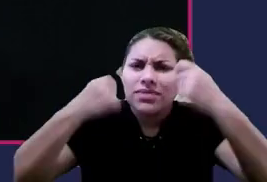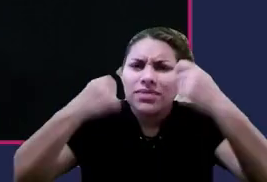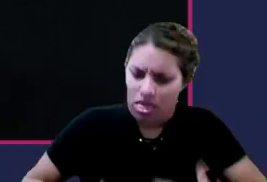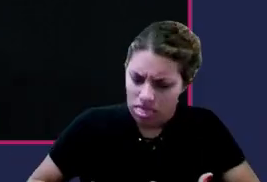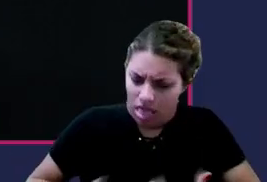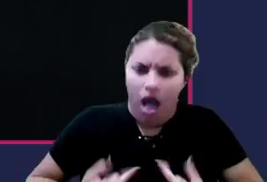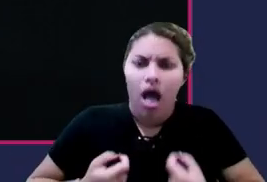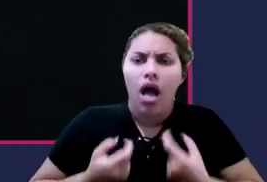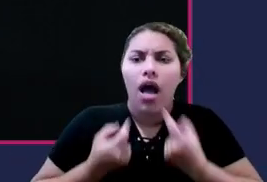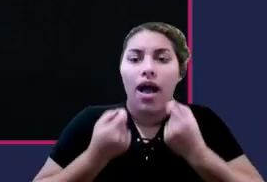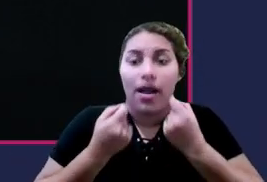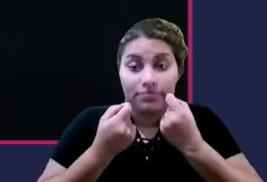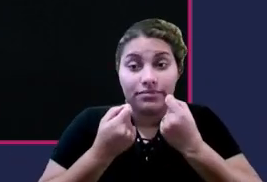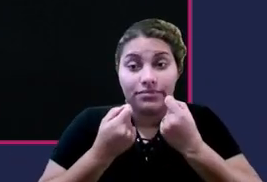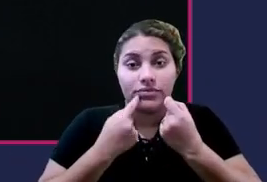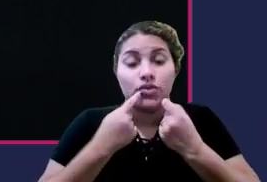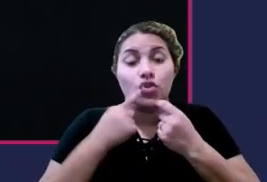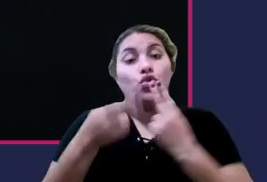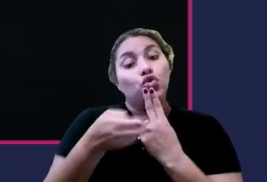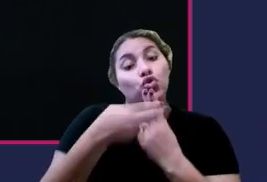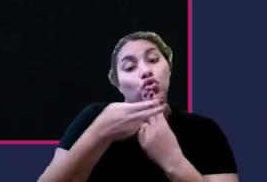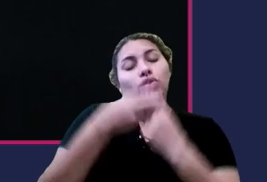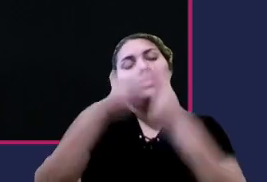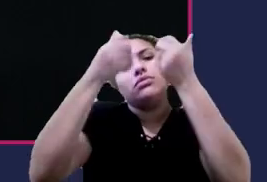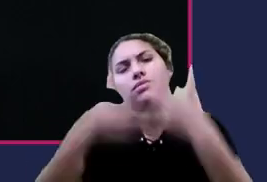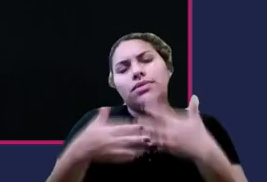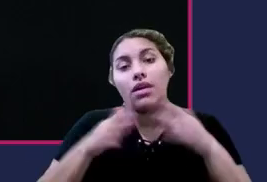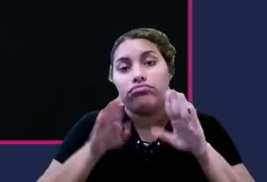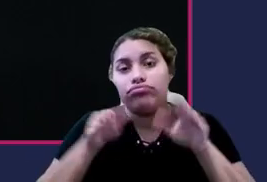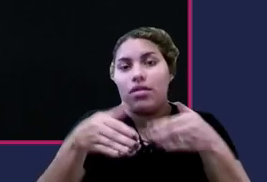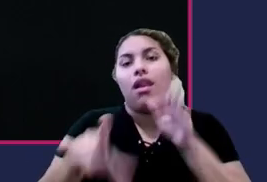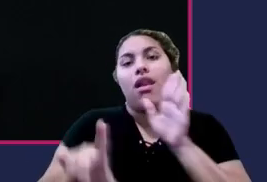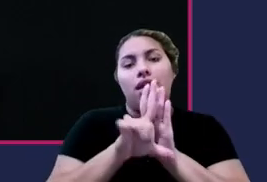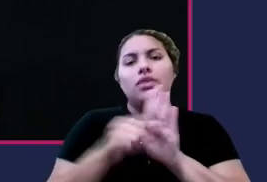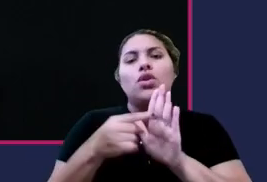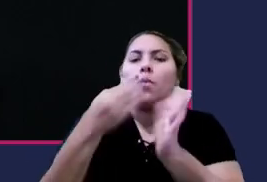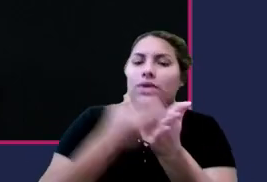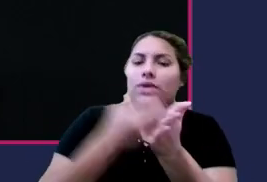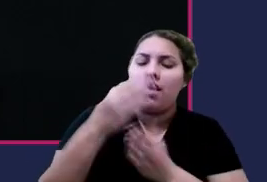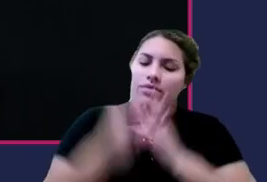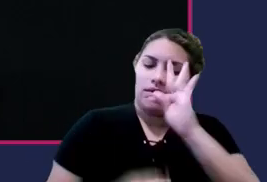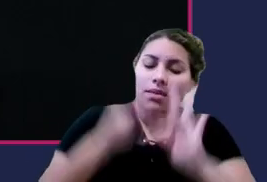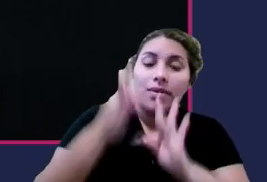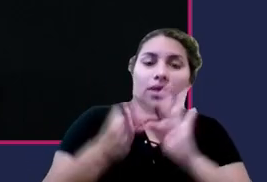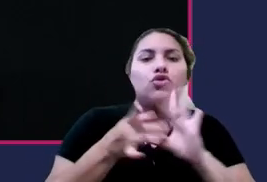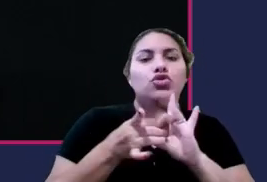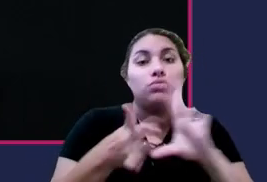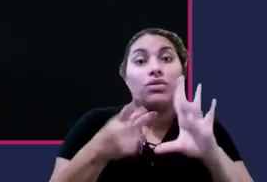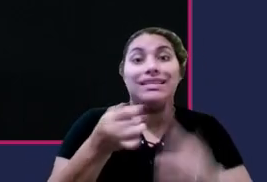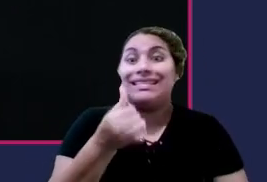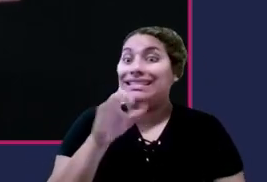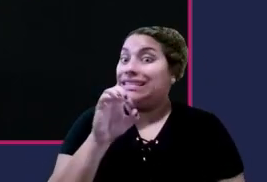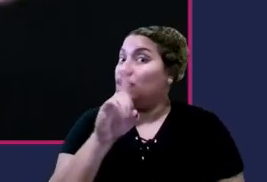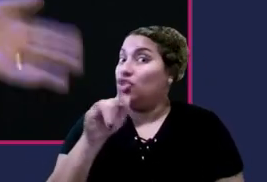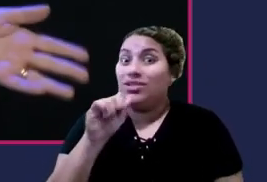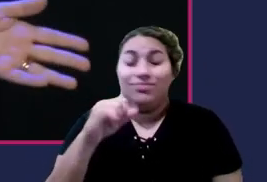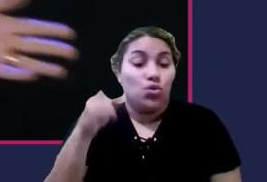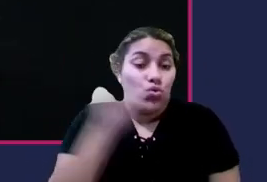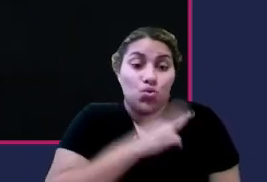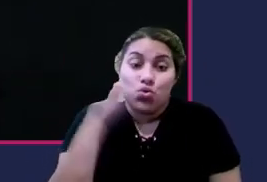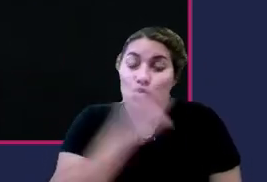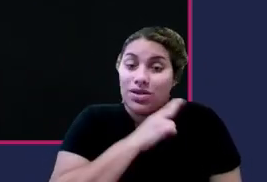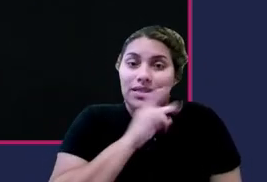mentioned something. When you talk about neoplasias, the Brazilian health system has a law that says we have to start treatment